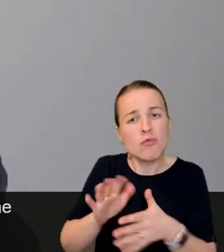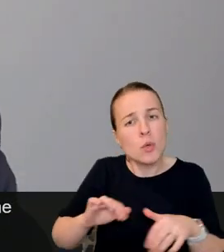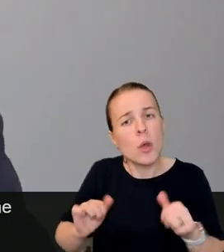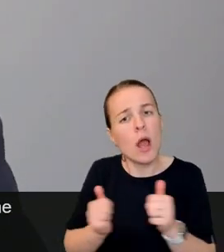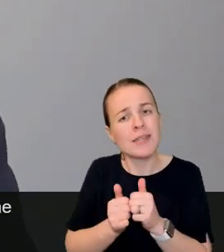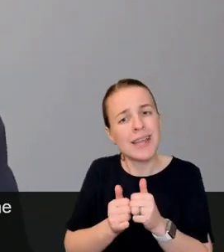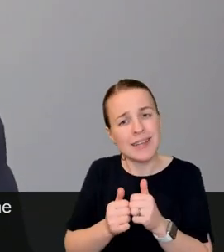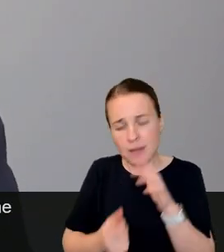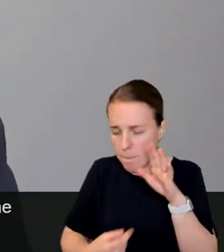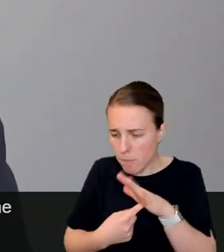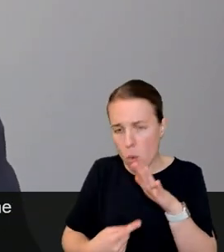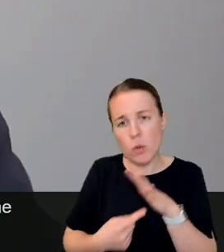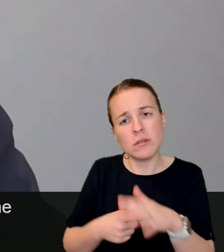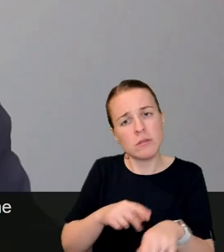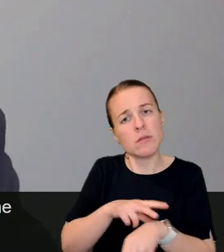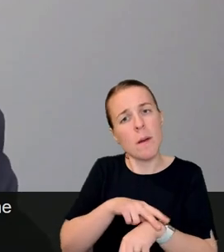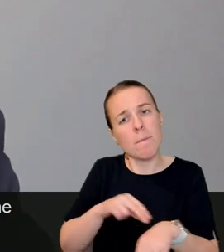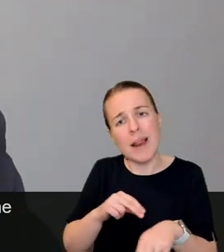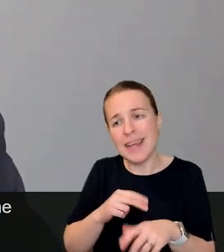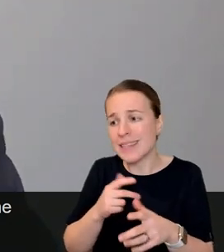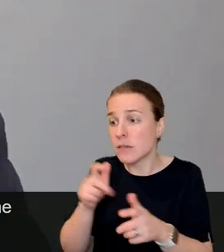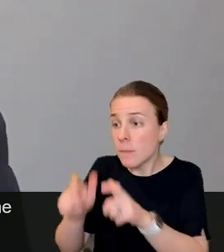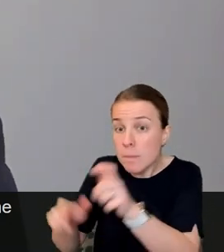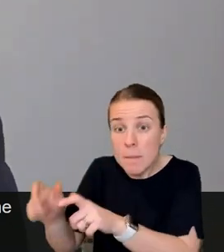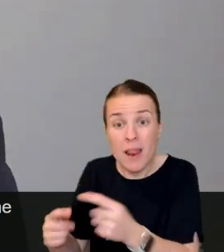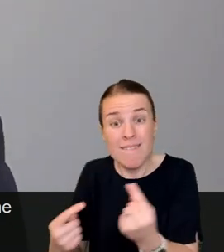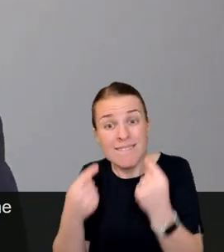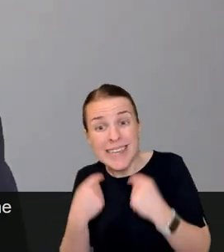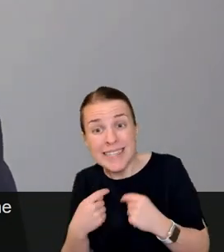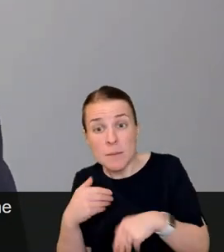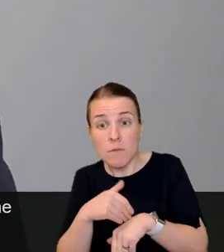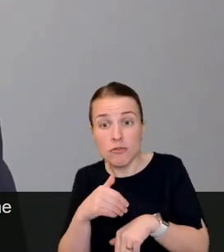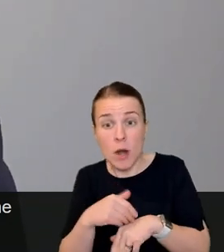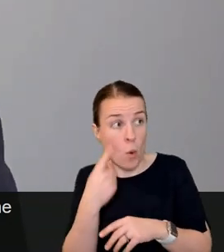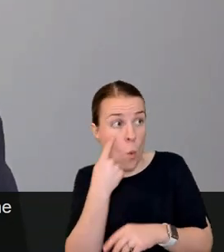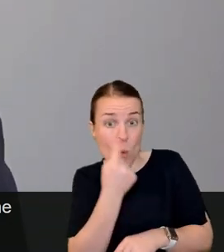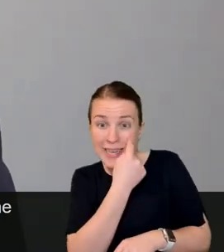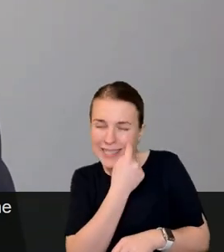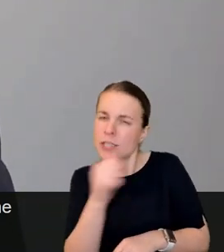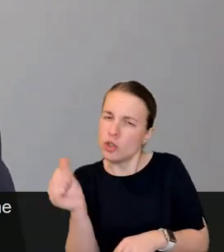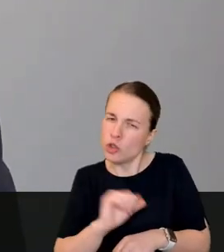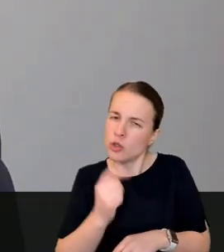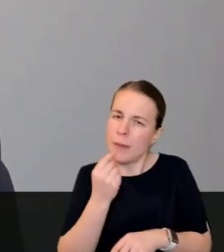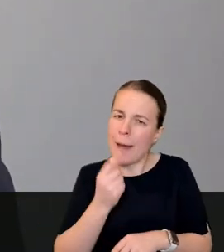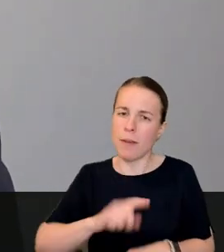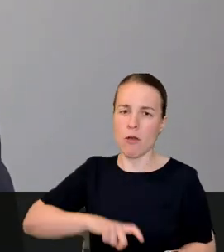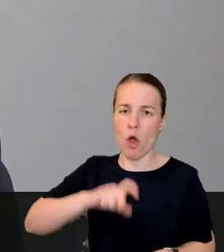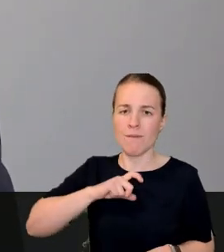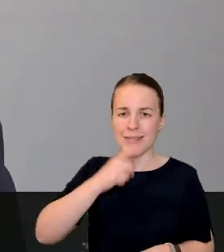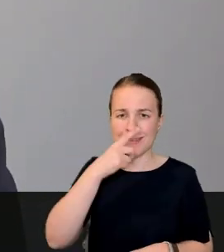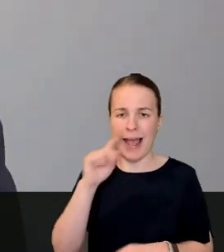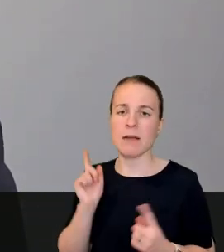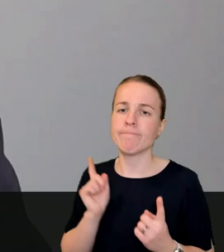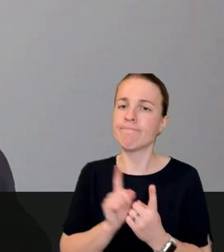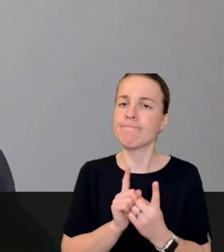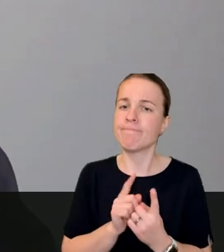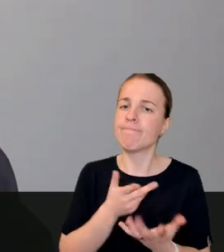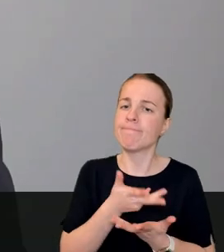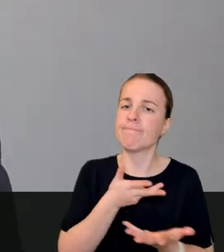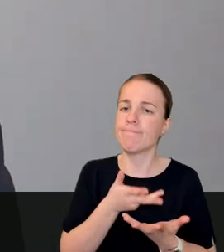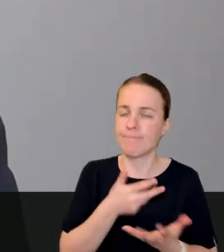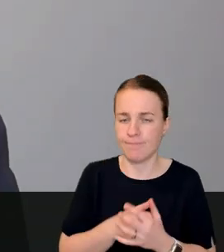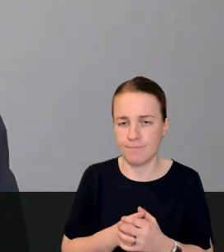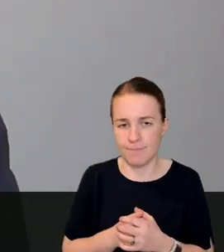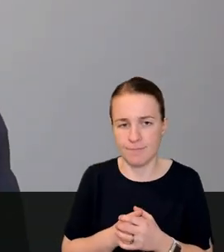forward when they're a victim of crime, when they're a witness, or to join the police service. That is really, really important.